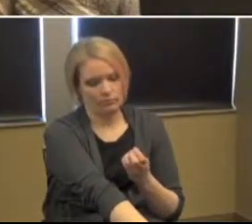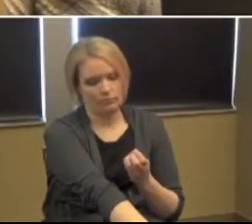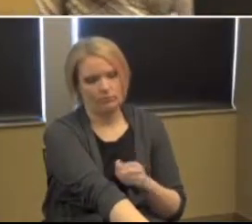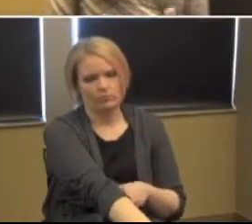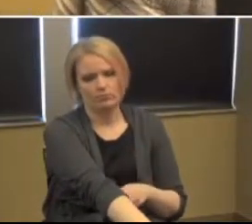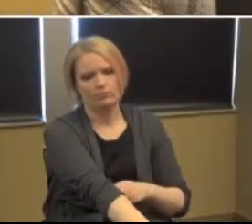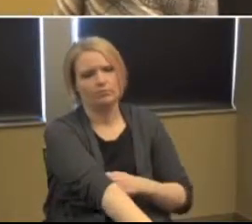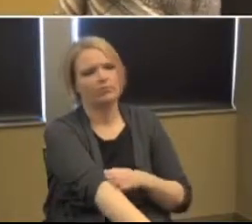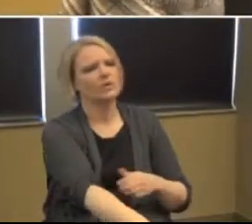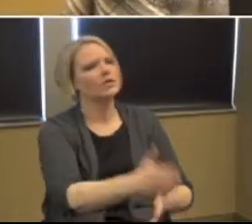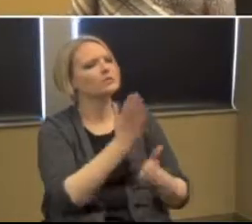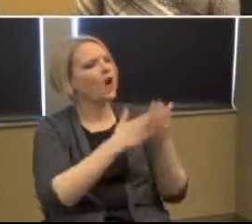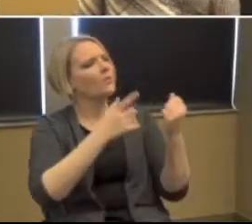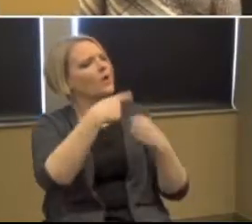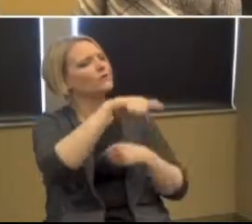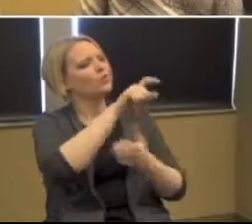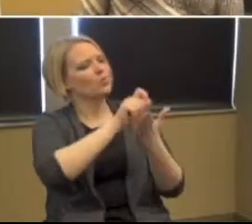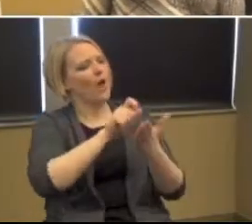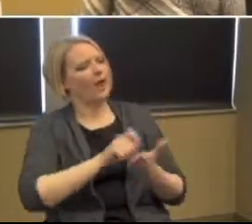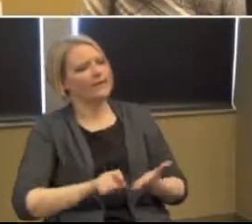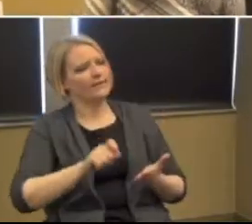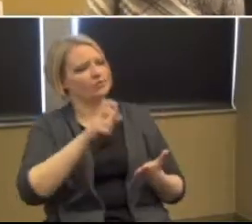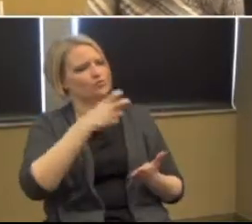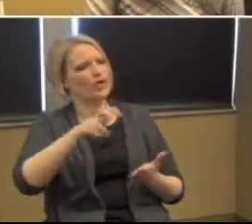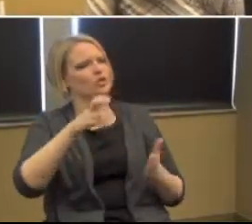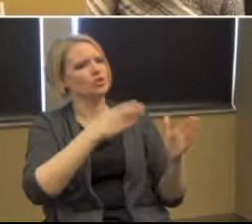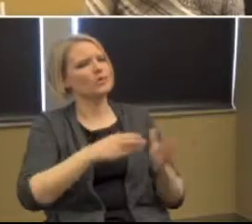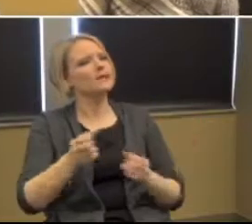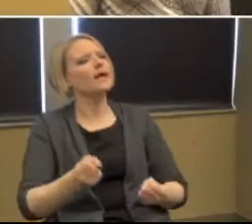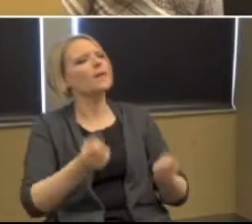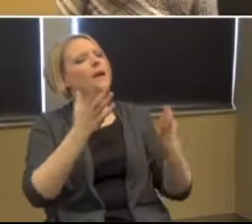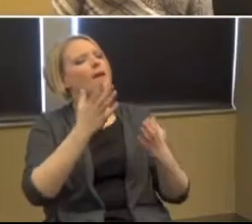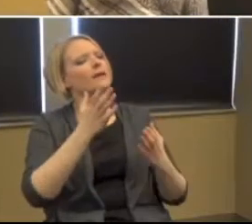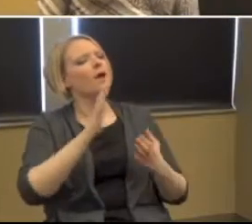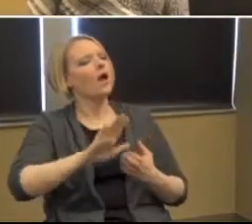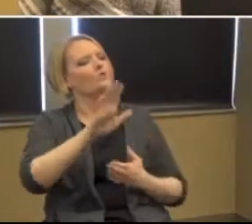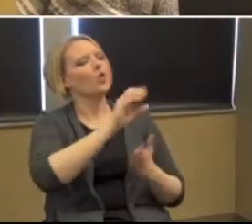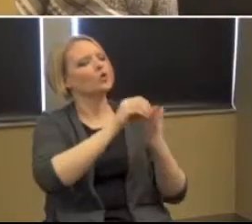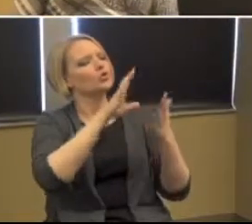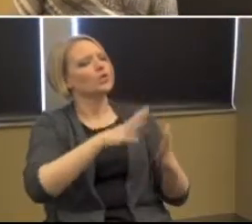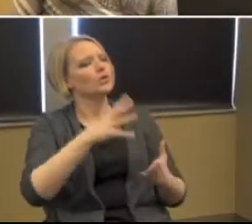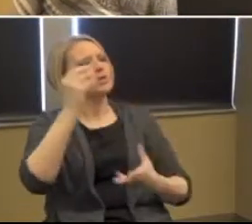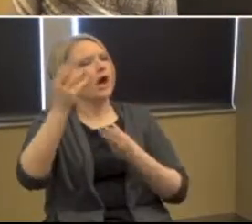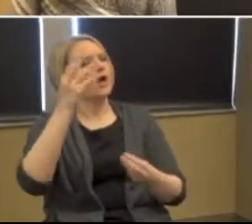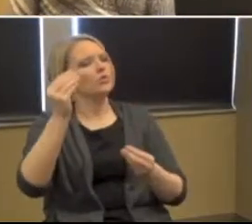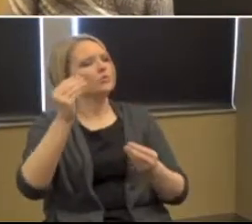when you write transition plans, how many of your students are going out and doing vocational training?